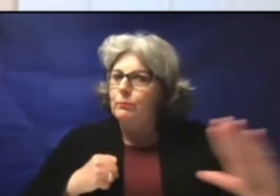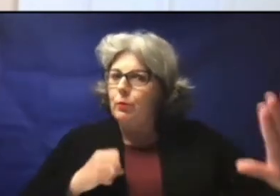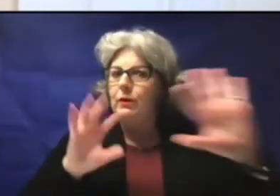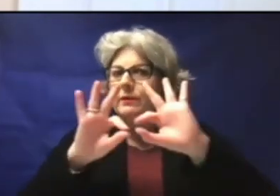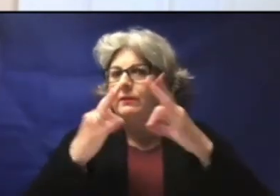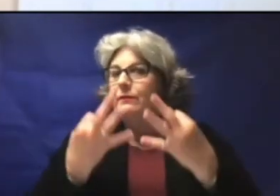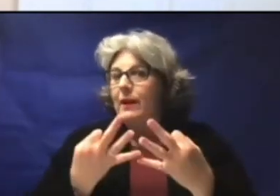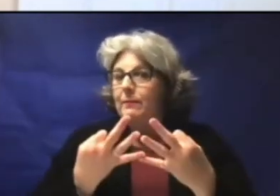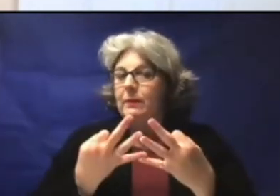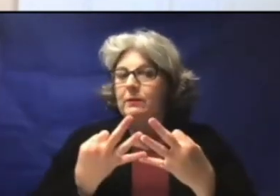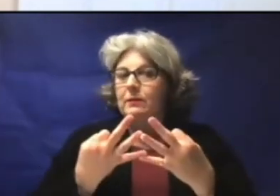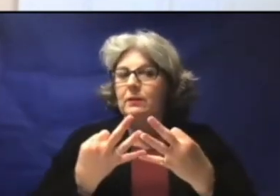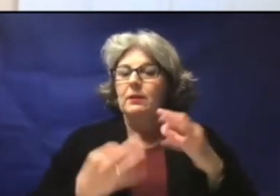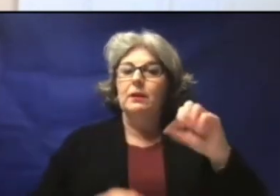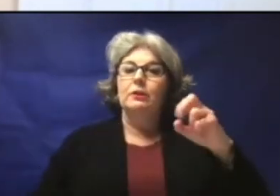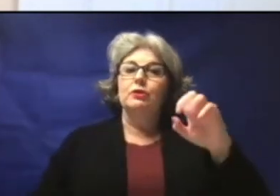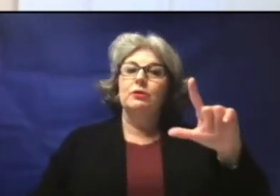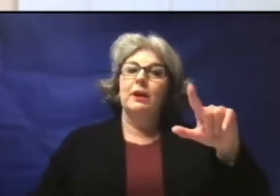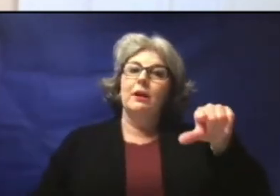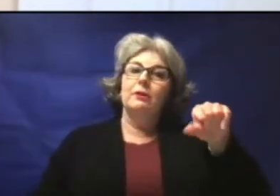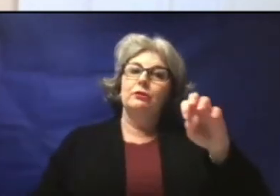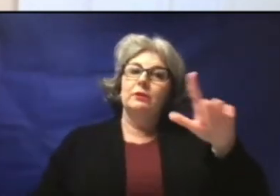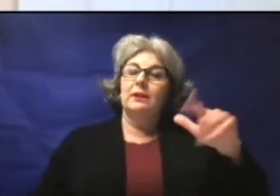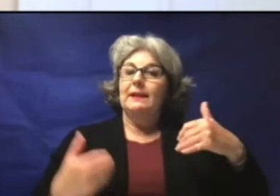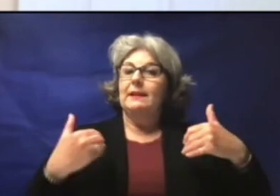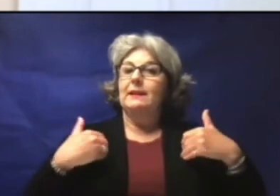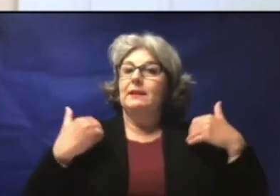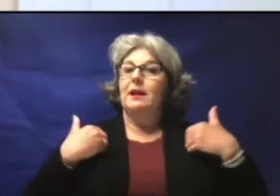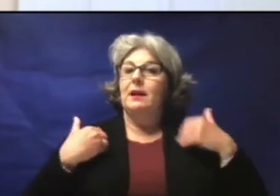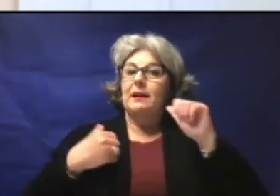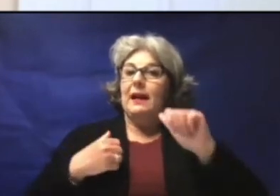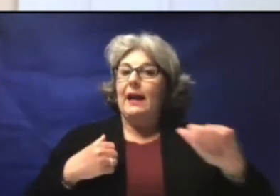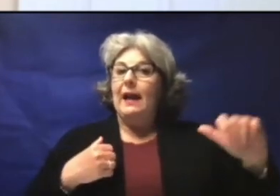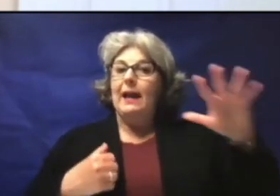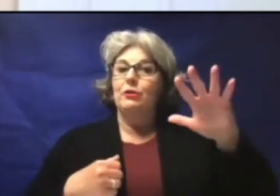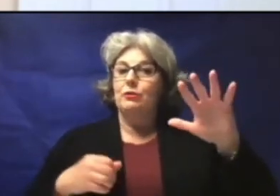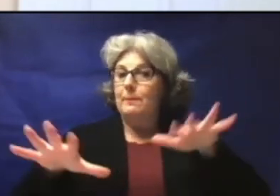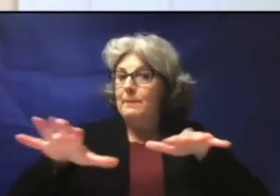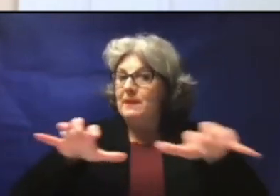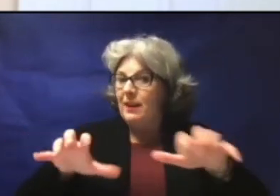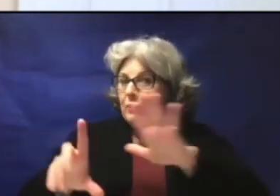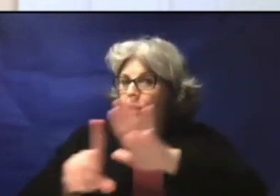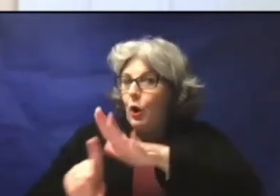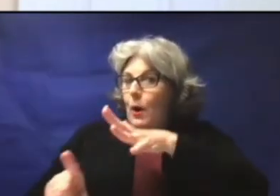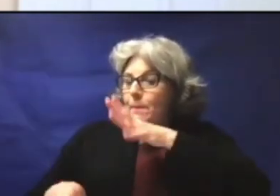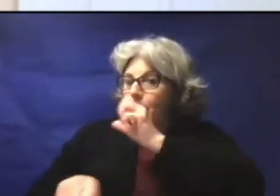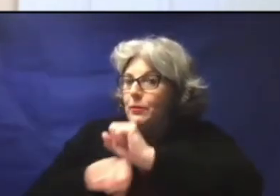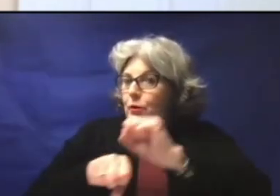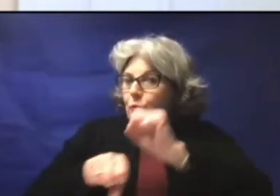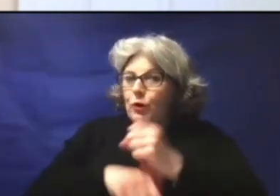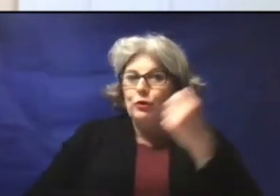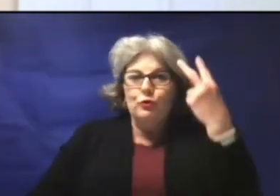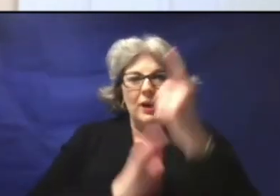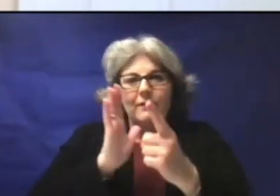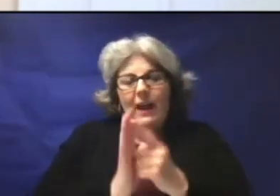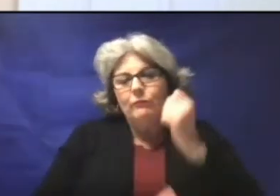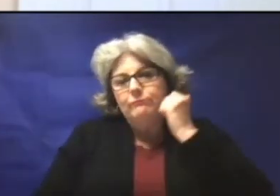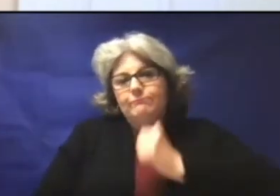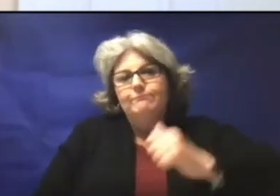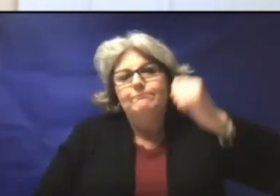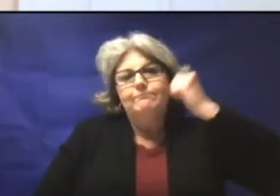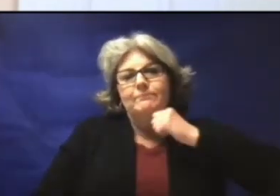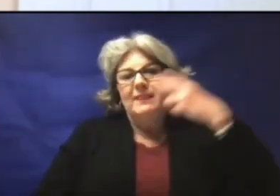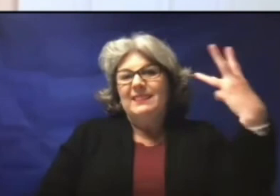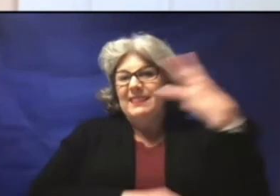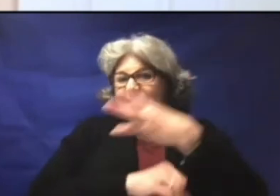families. Xiao Jiatan was the owner of Young's Asian Massage and a mother who worked over 12 hours a day, 6